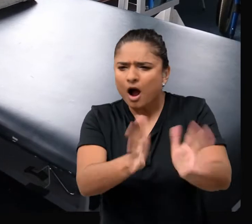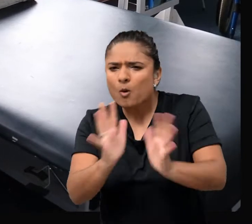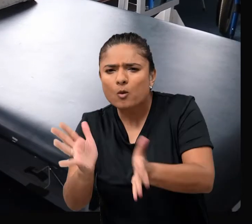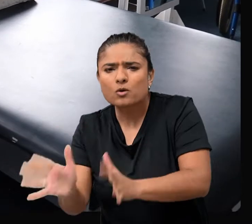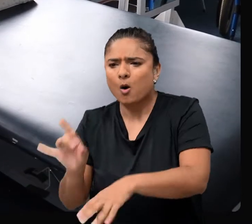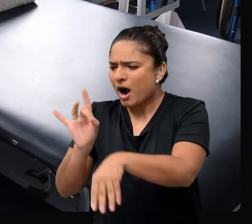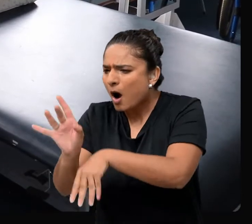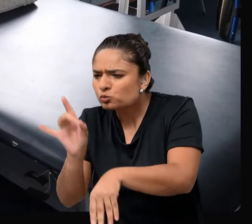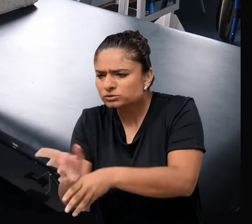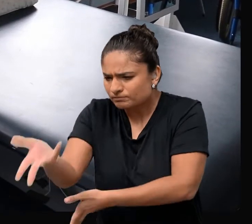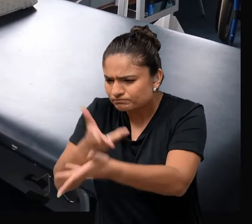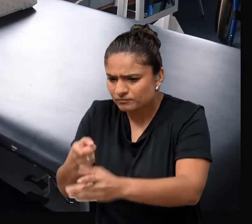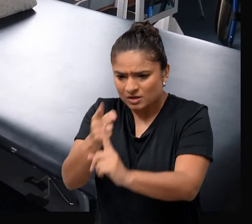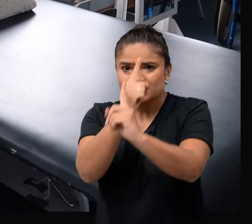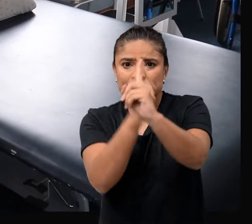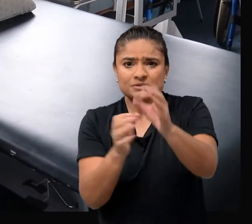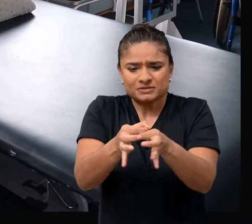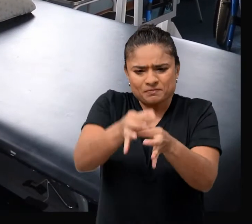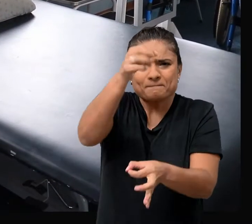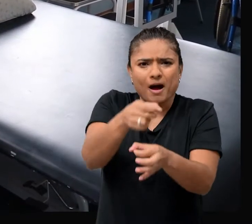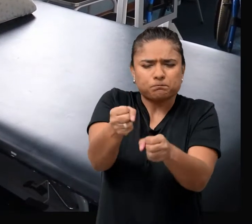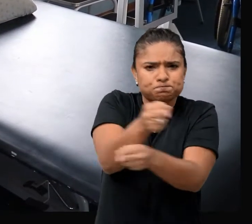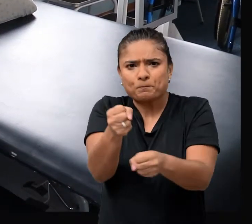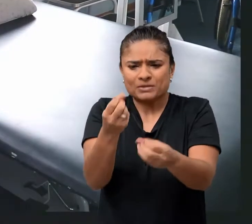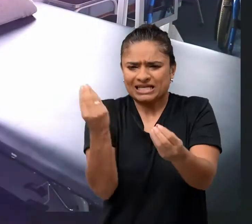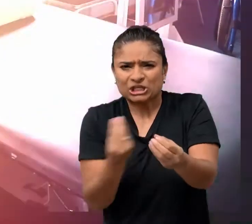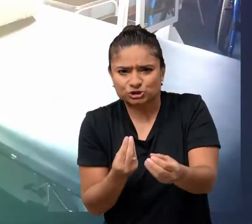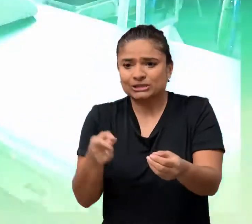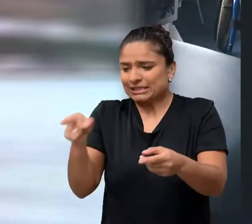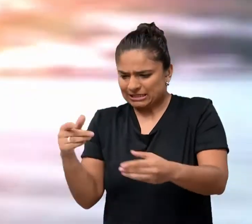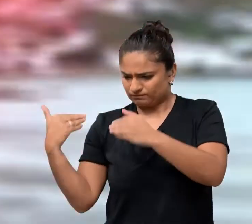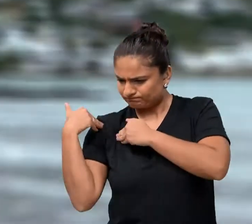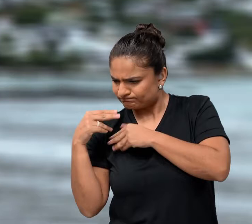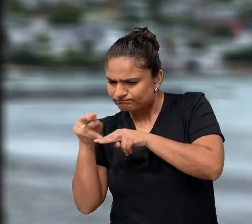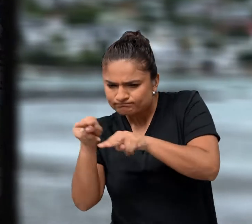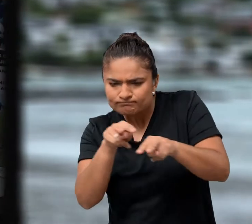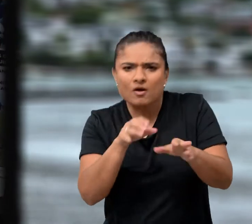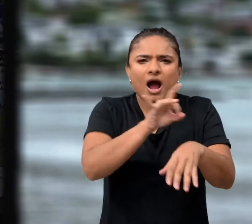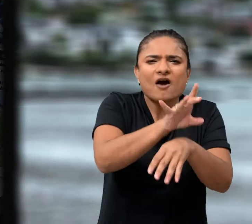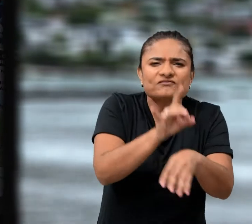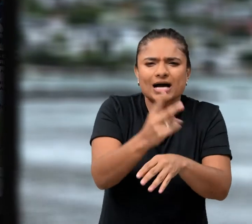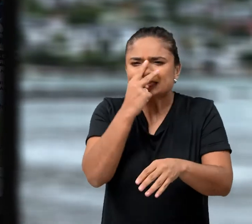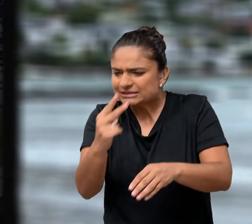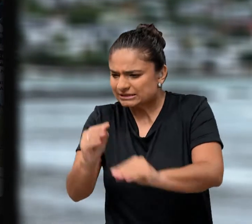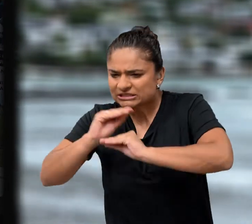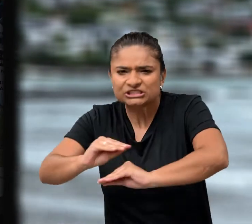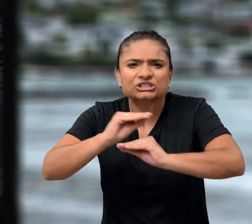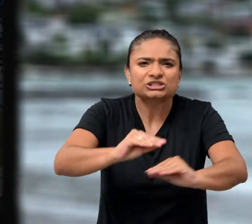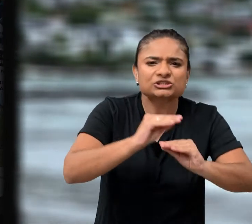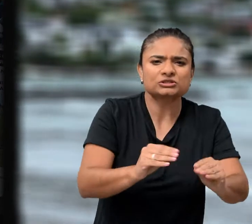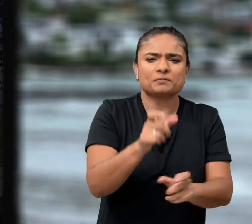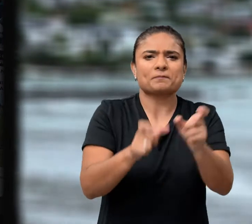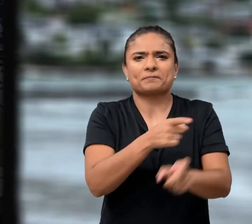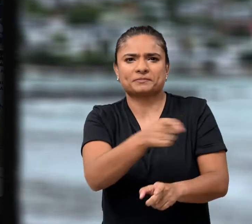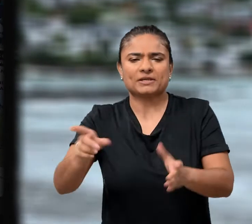and counsels newly injured persons with spinal cord injury. In addition, he participates in fundraising and training of